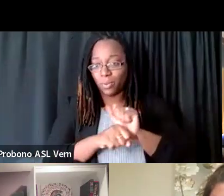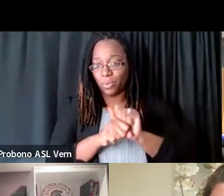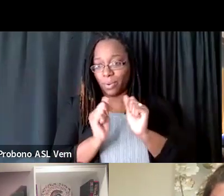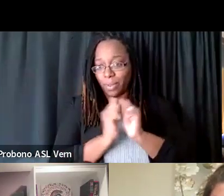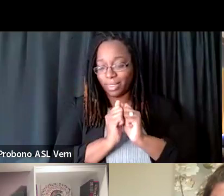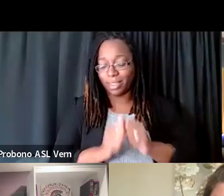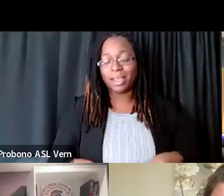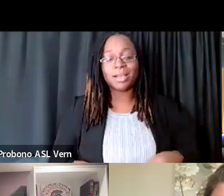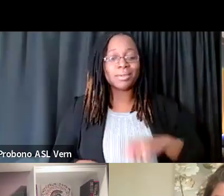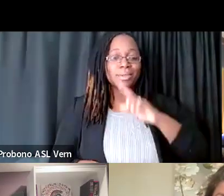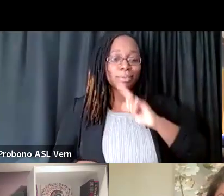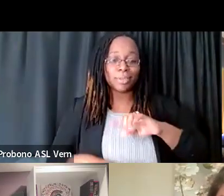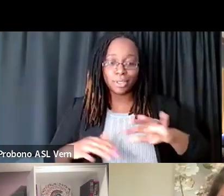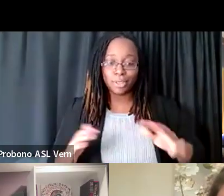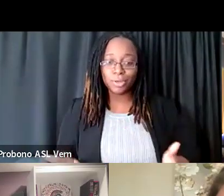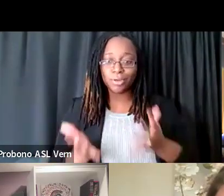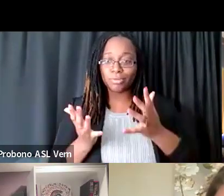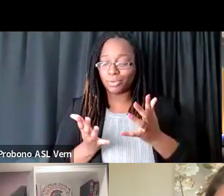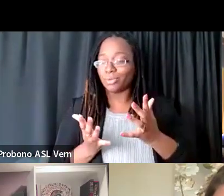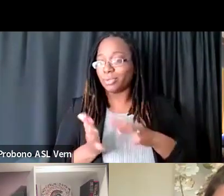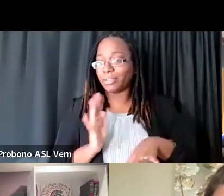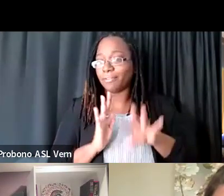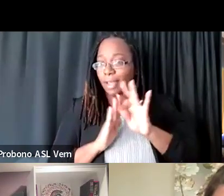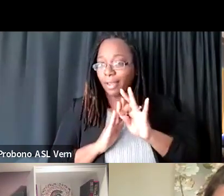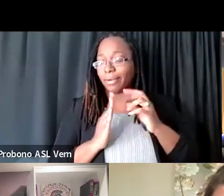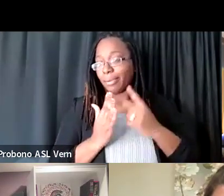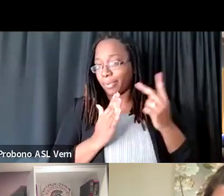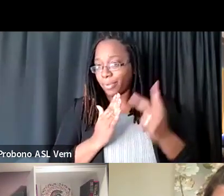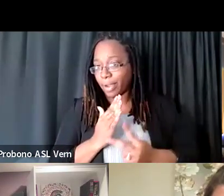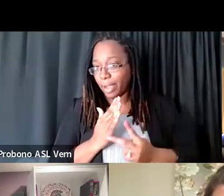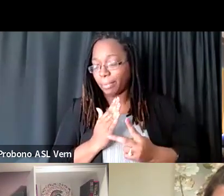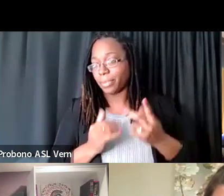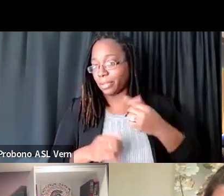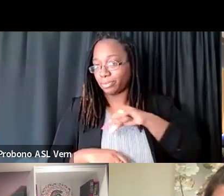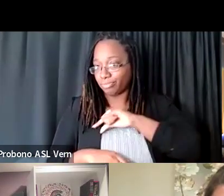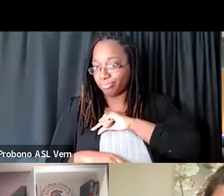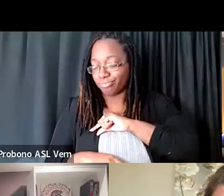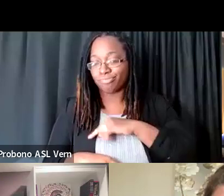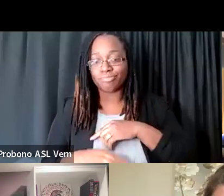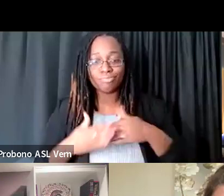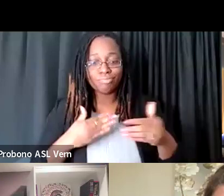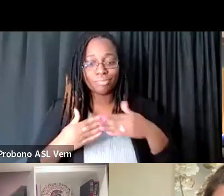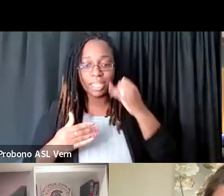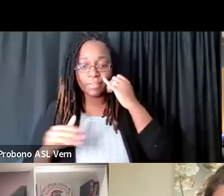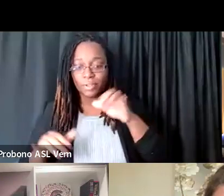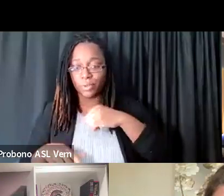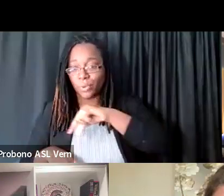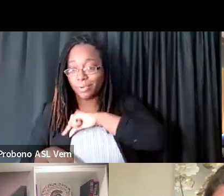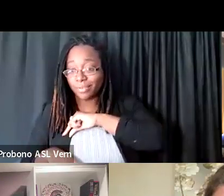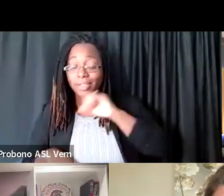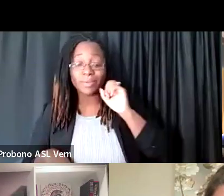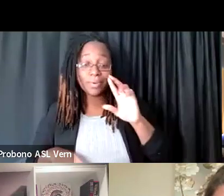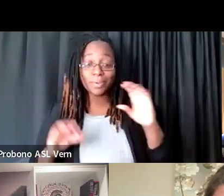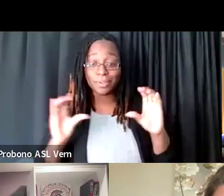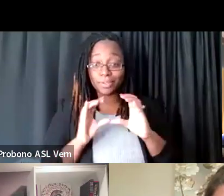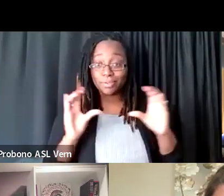really encourage you to find a reputable program, right? Whether they do qualifications or certifications, do your